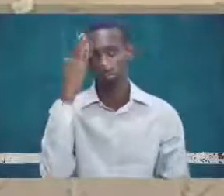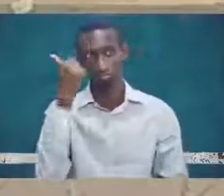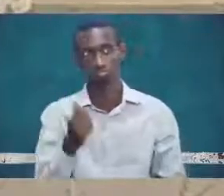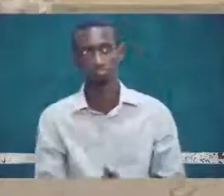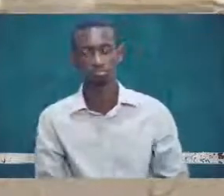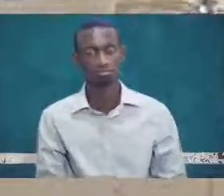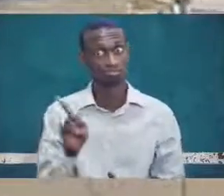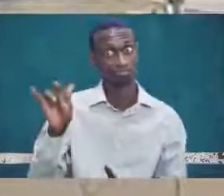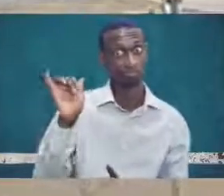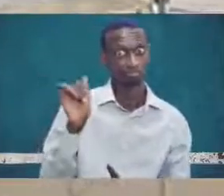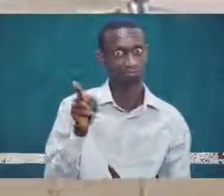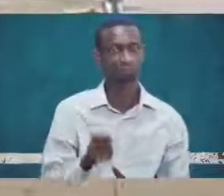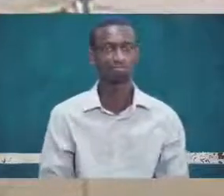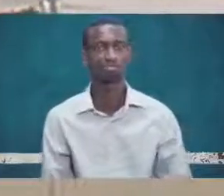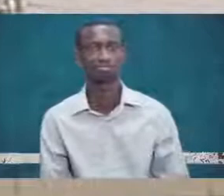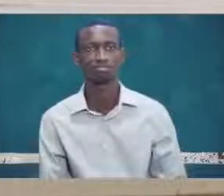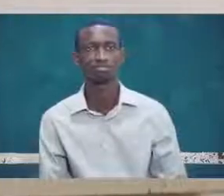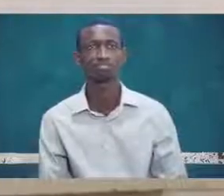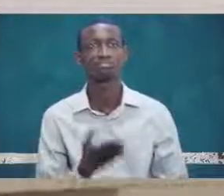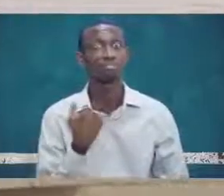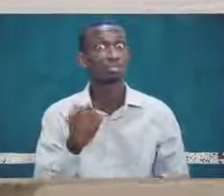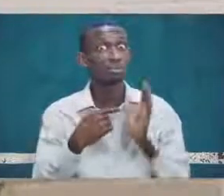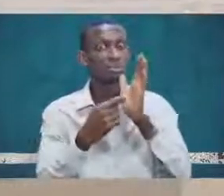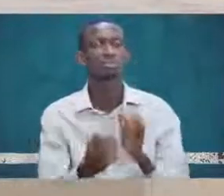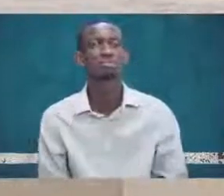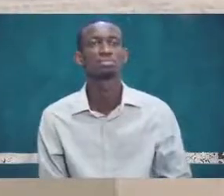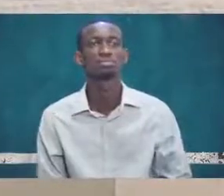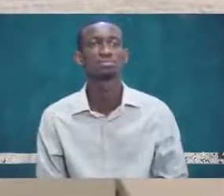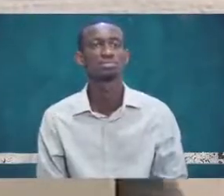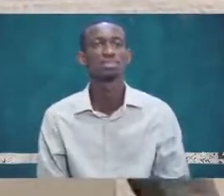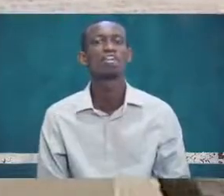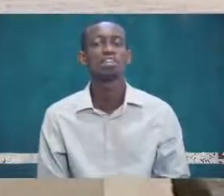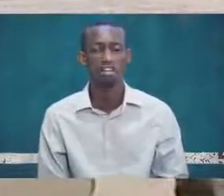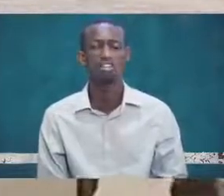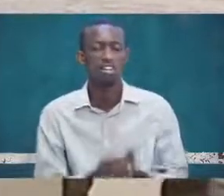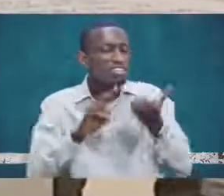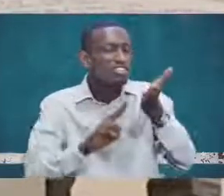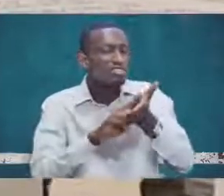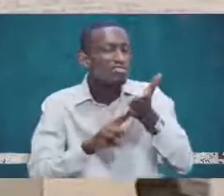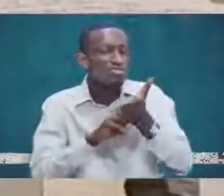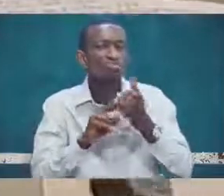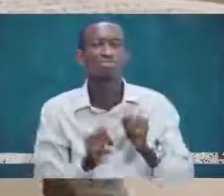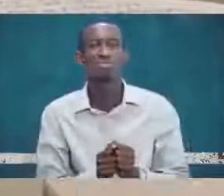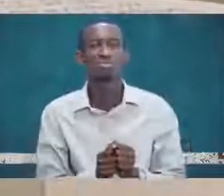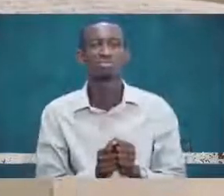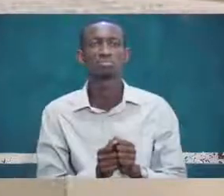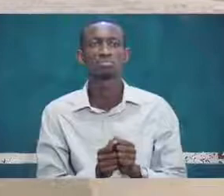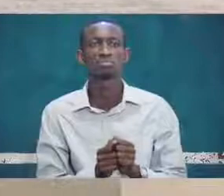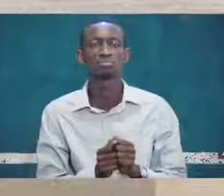well. So we are going to bring it and use this symbol so that we can see how one is